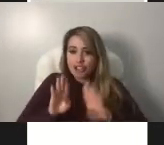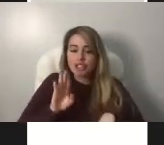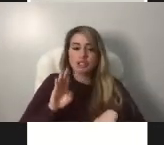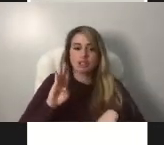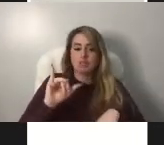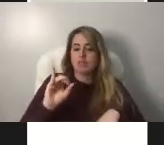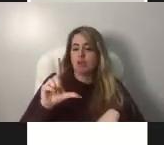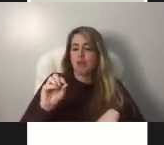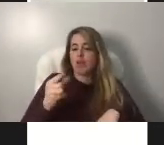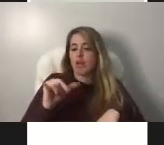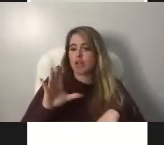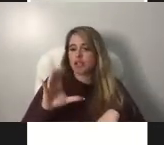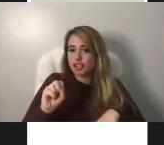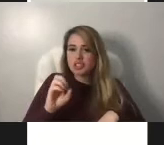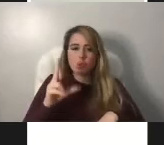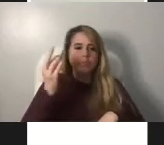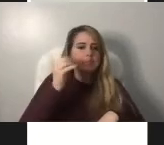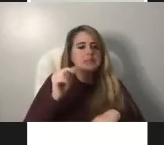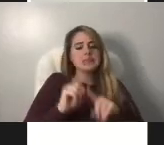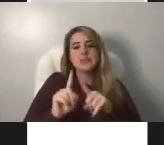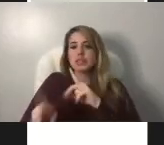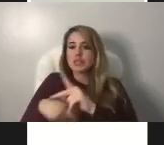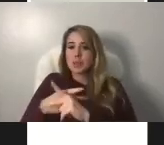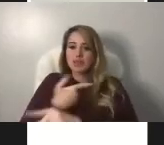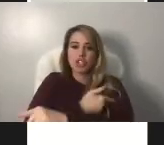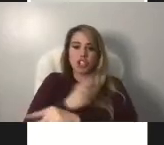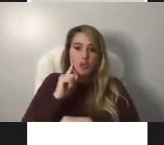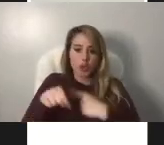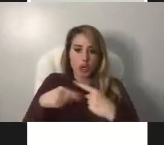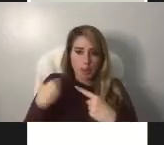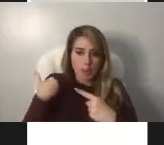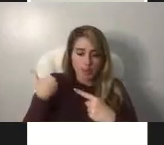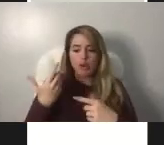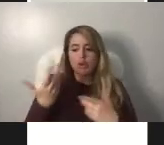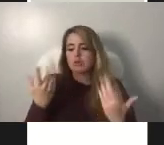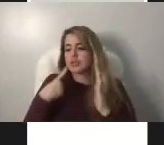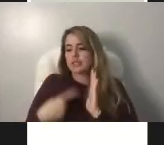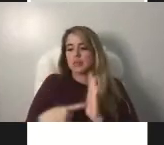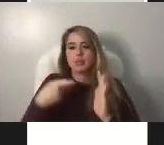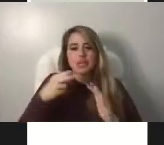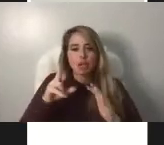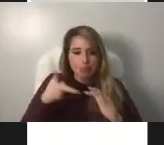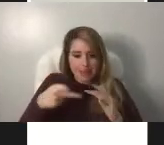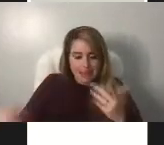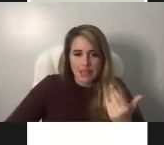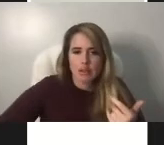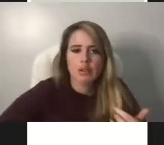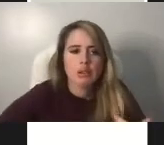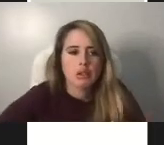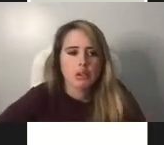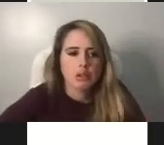considering other types of injections that you may have heard about or you may not have, but things like PRP,